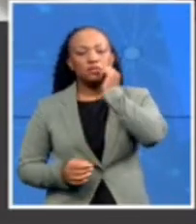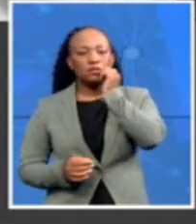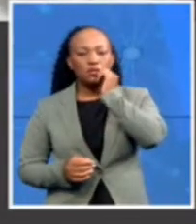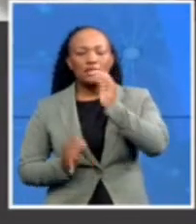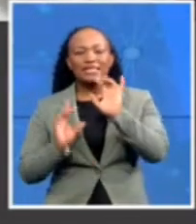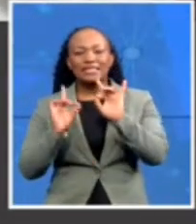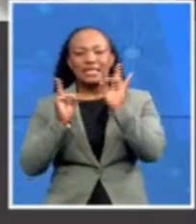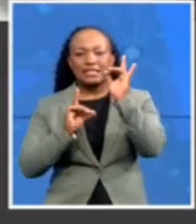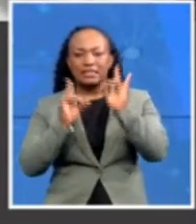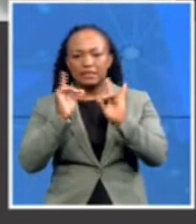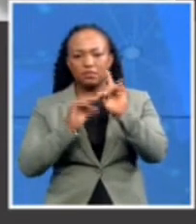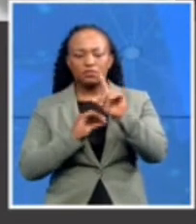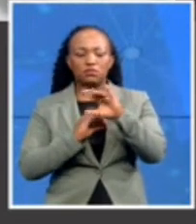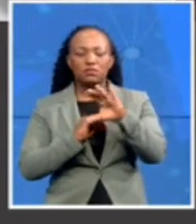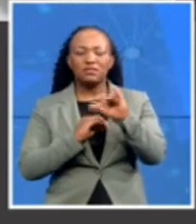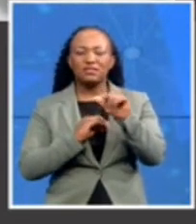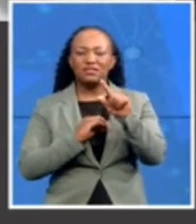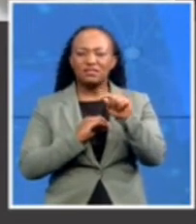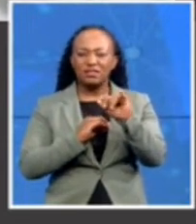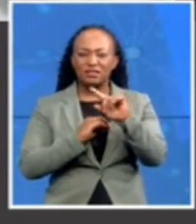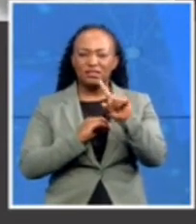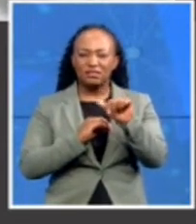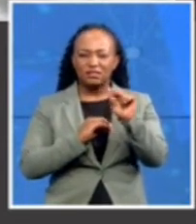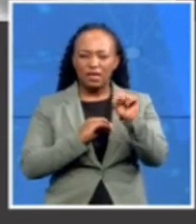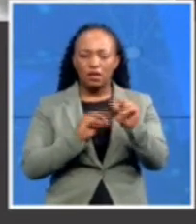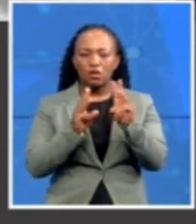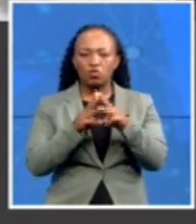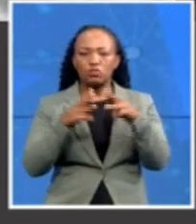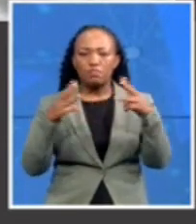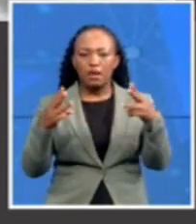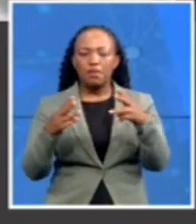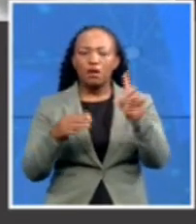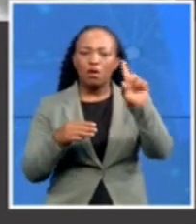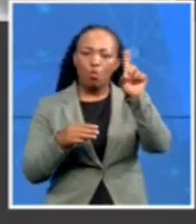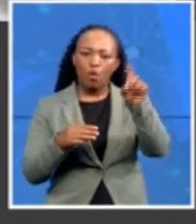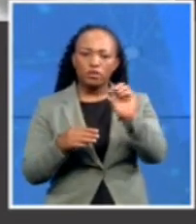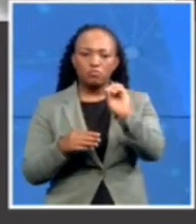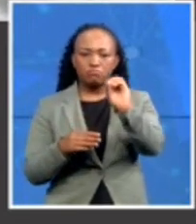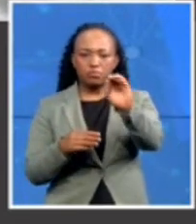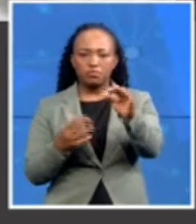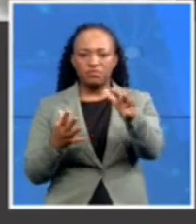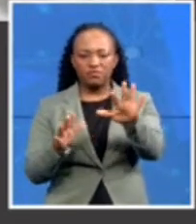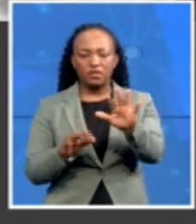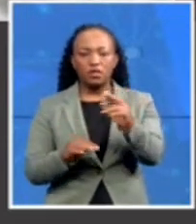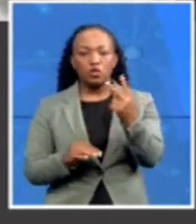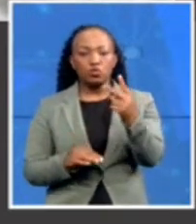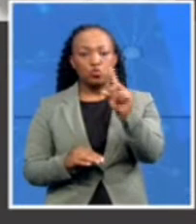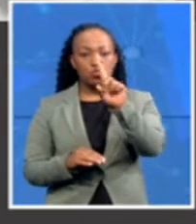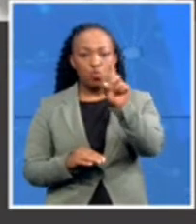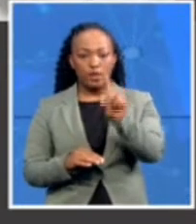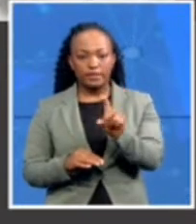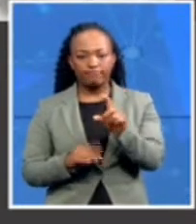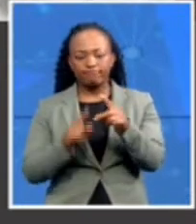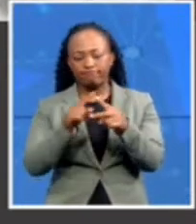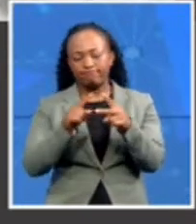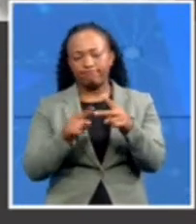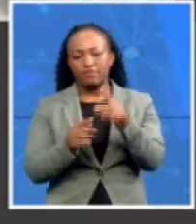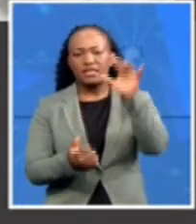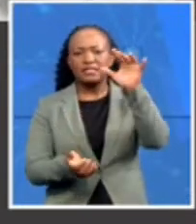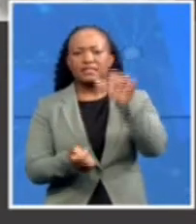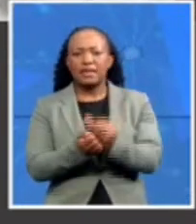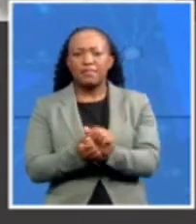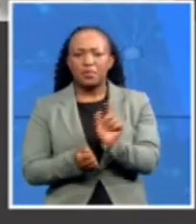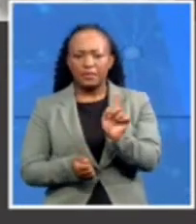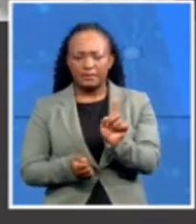a question, two questions, but in summary, the issue is that people are frustrated